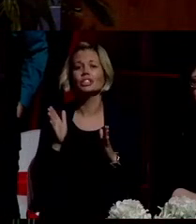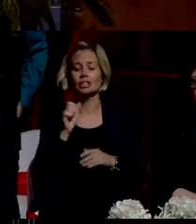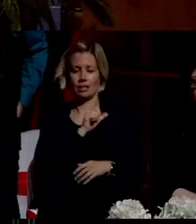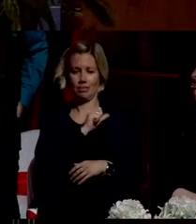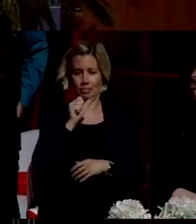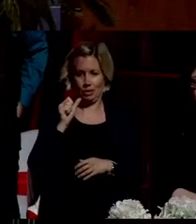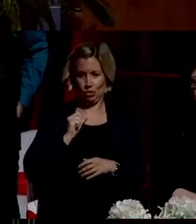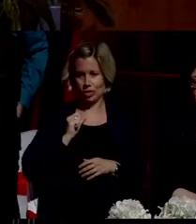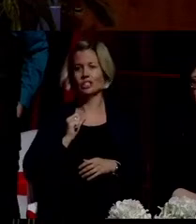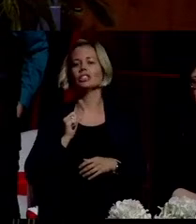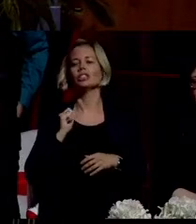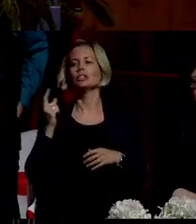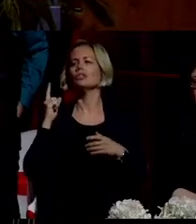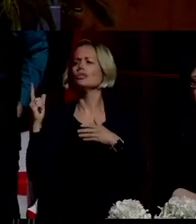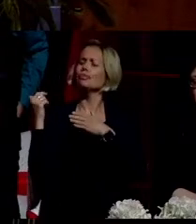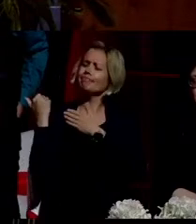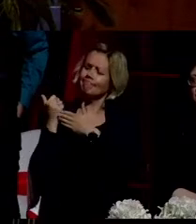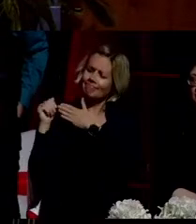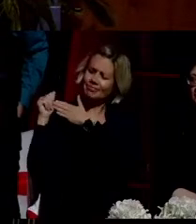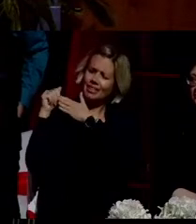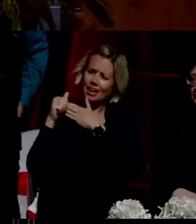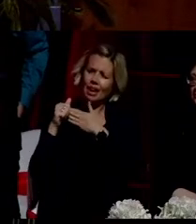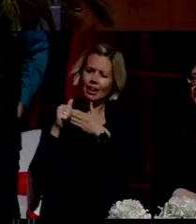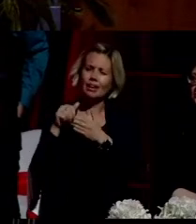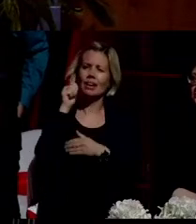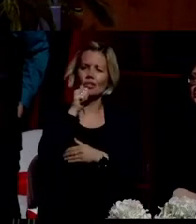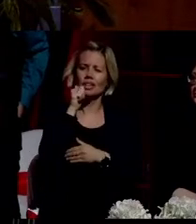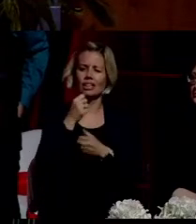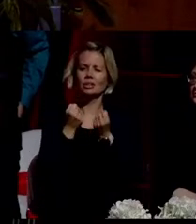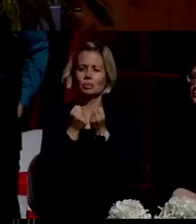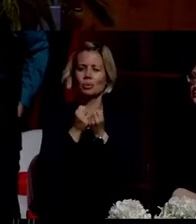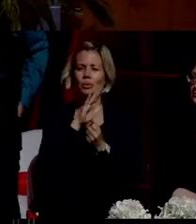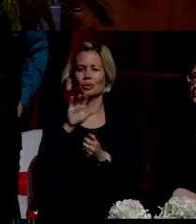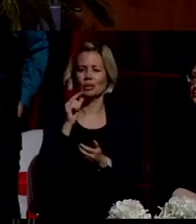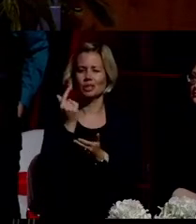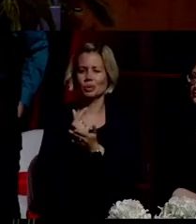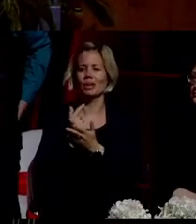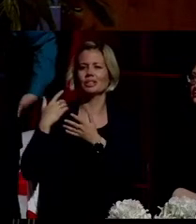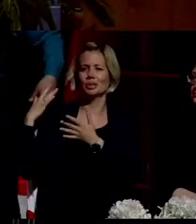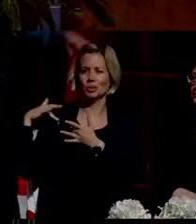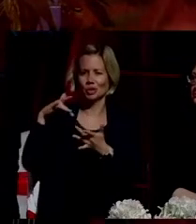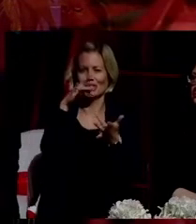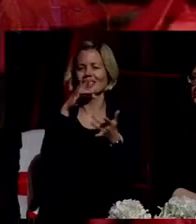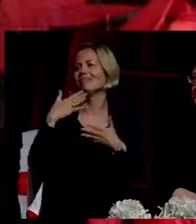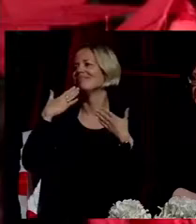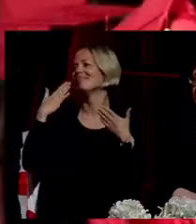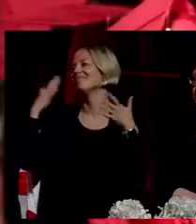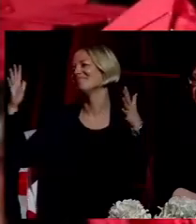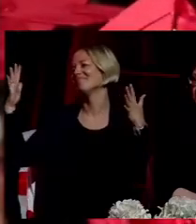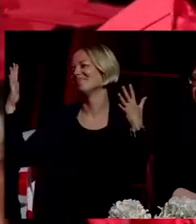administration for guiding us every day and supporting you on your graduation journey. Give them a round of applause.